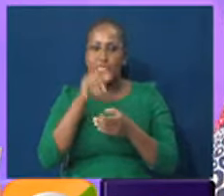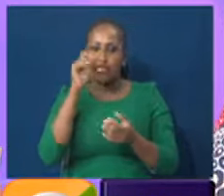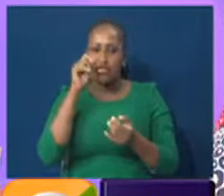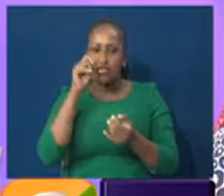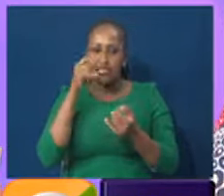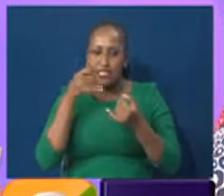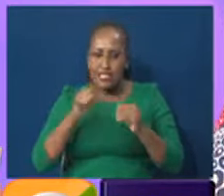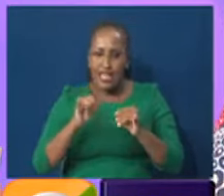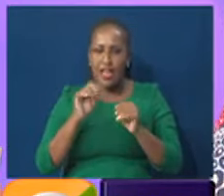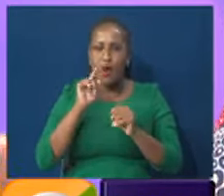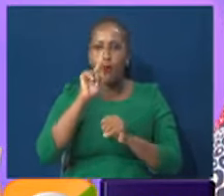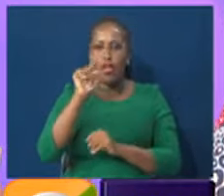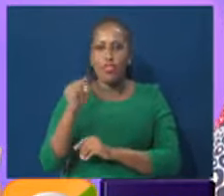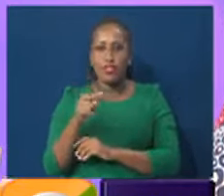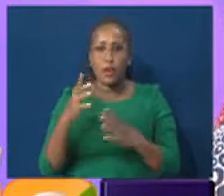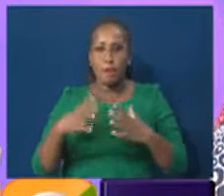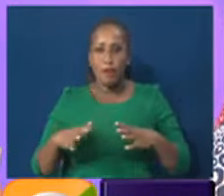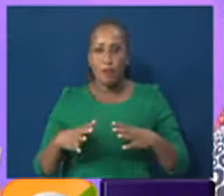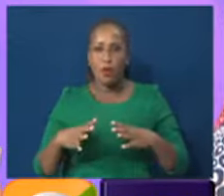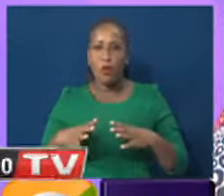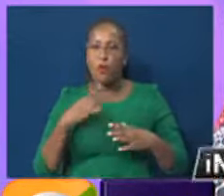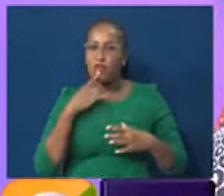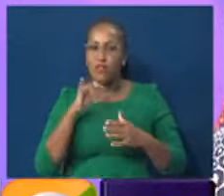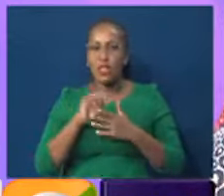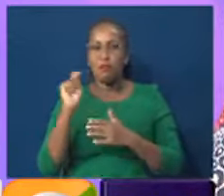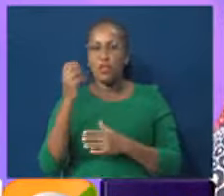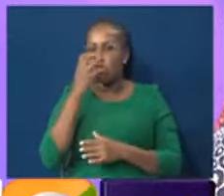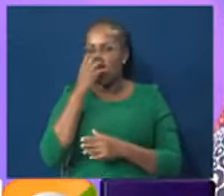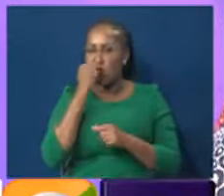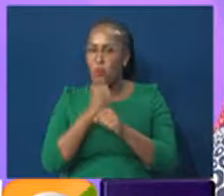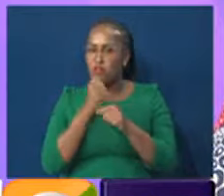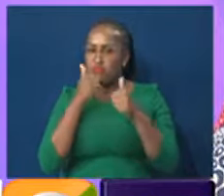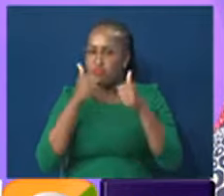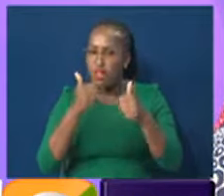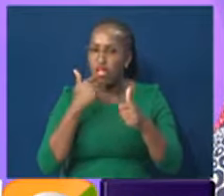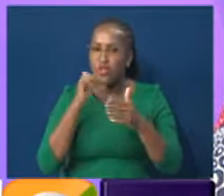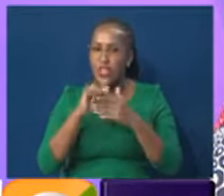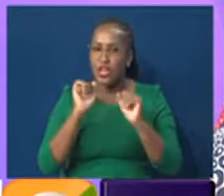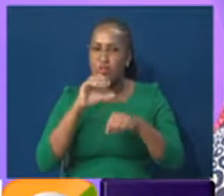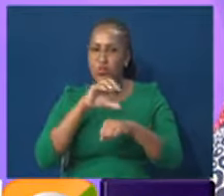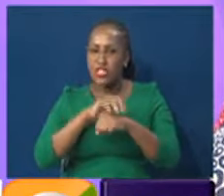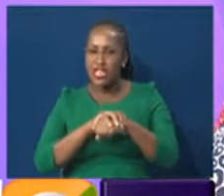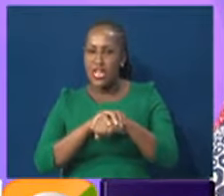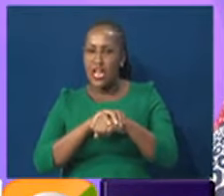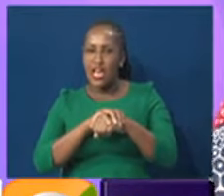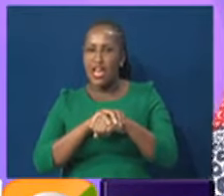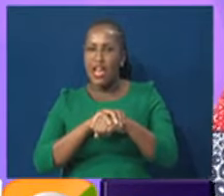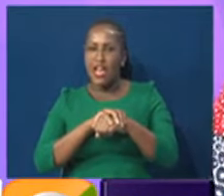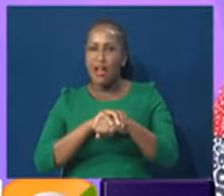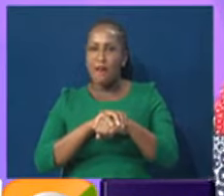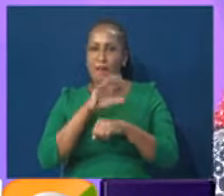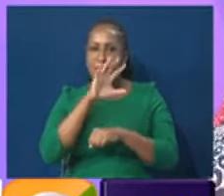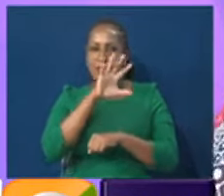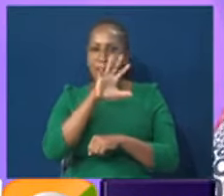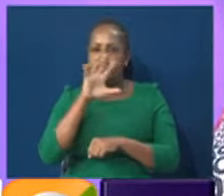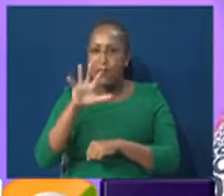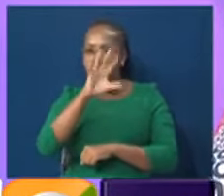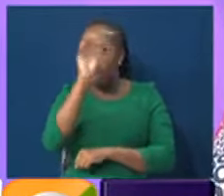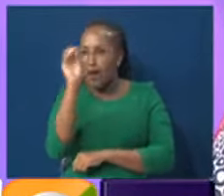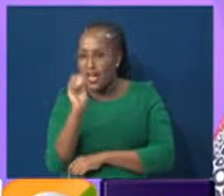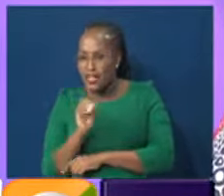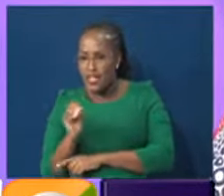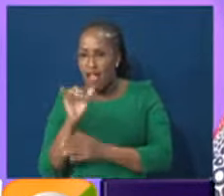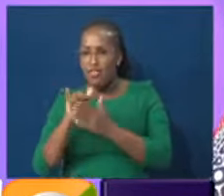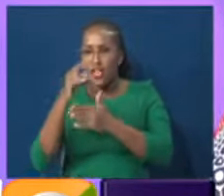the president a score, and that was then consolidated into a mean score, which then was the 55% that he